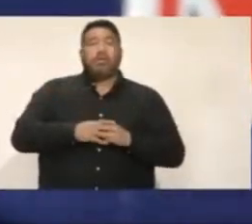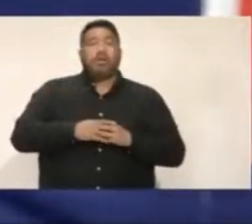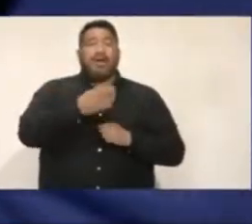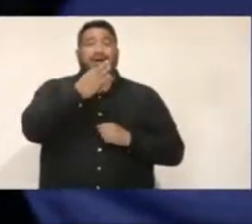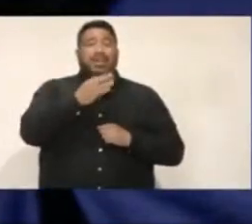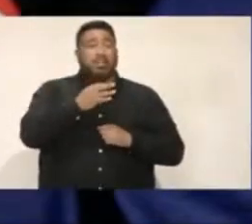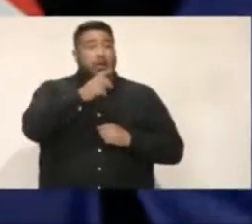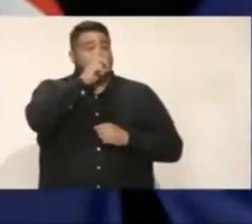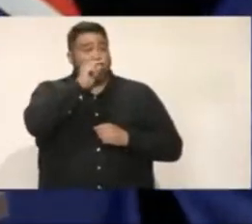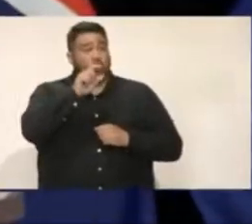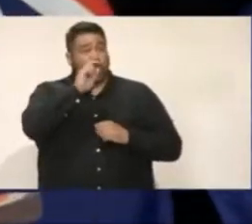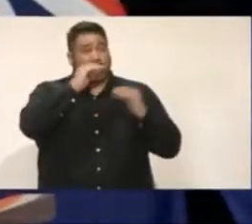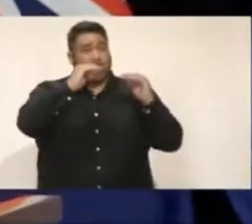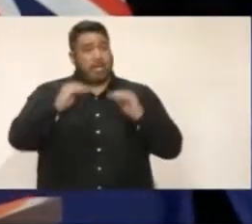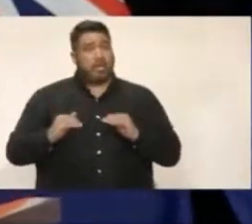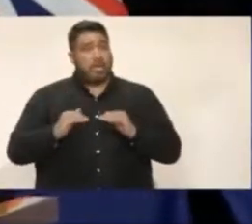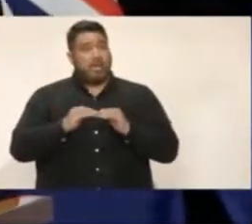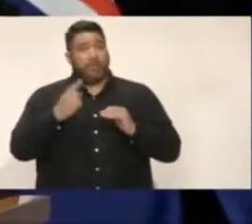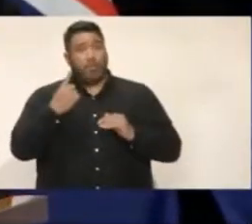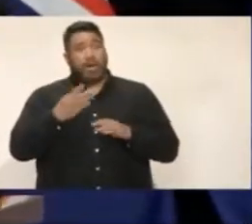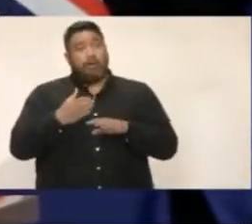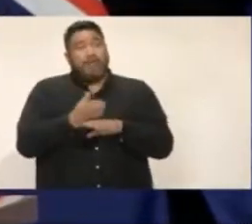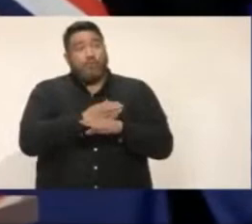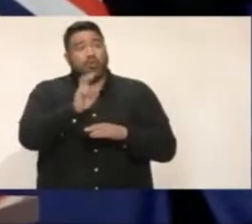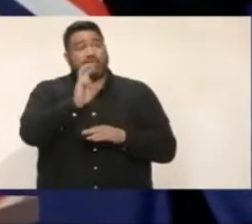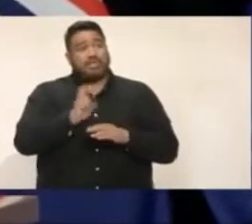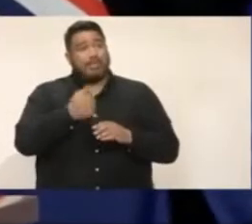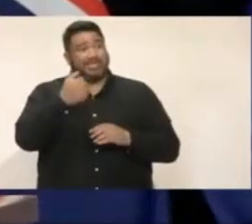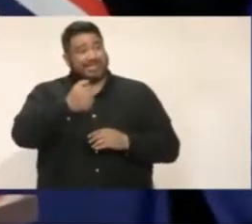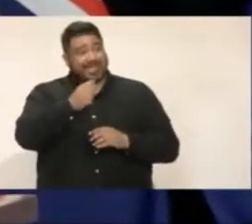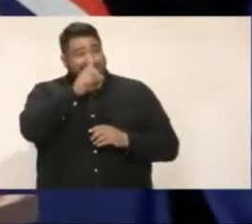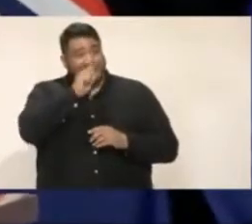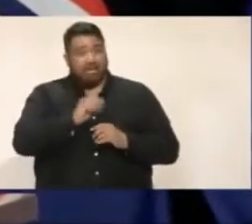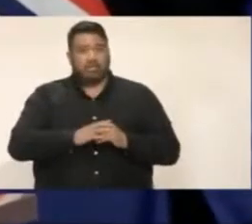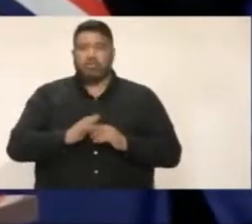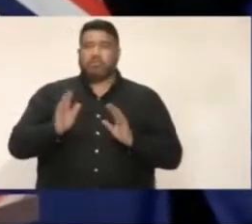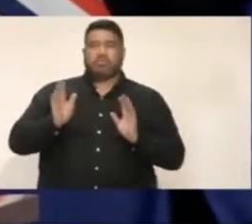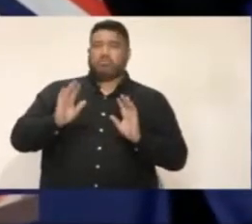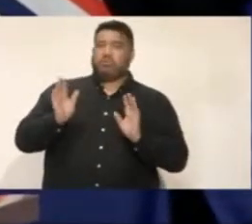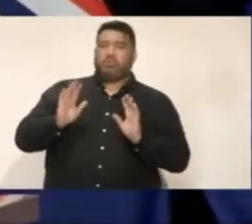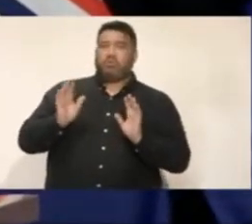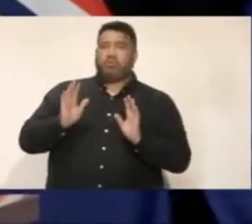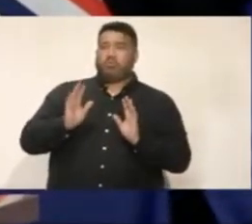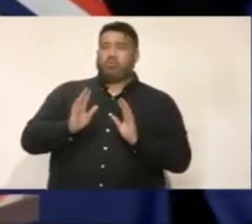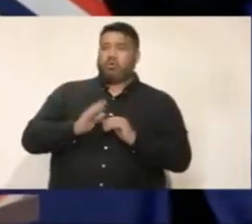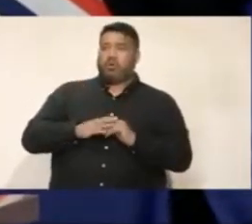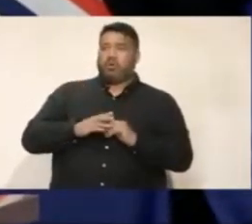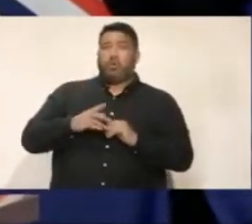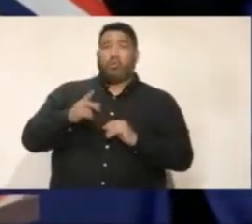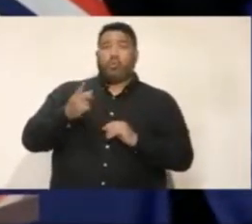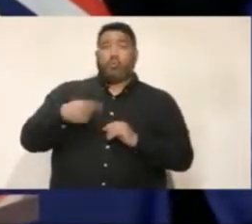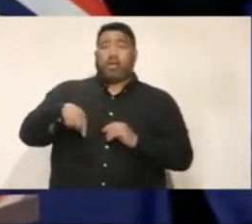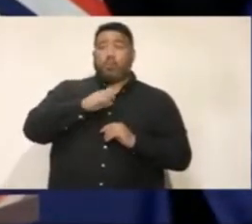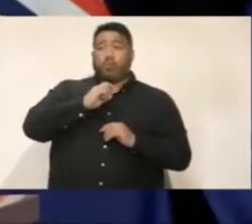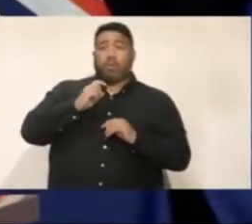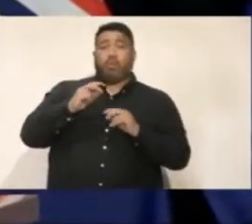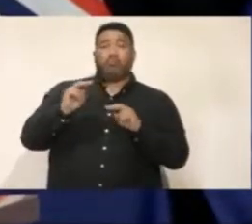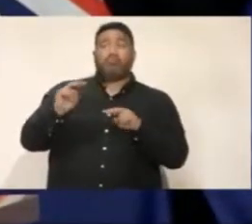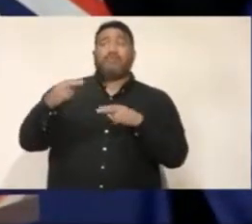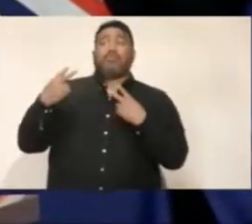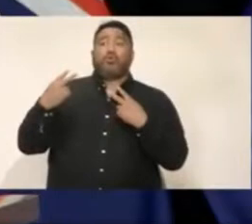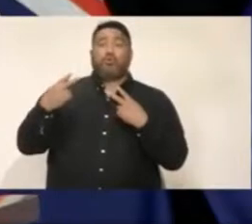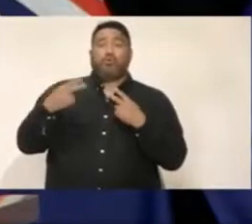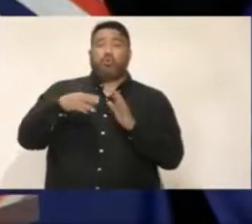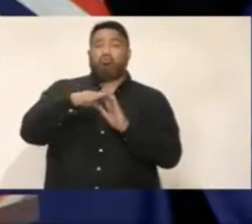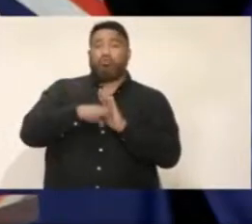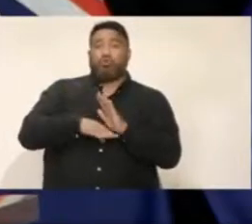September the 16th? No, we've obviously set in place that is the next time that we will be reviewing those settings. But again, it